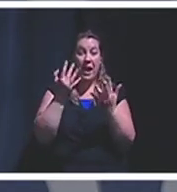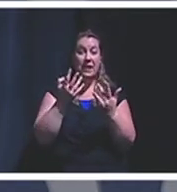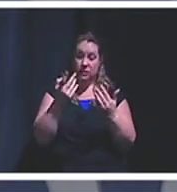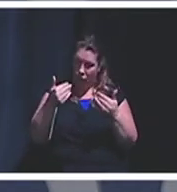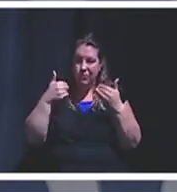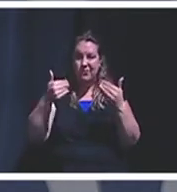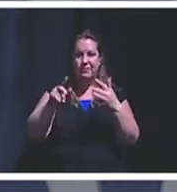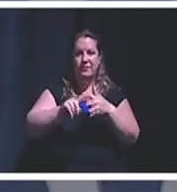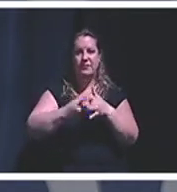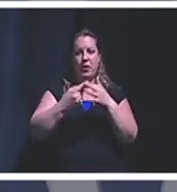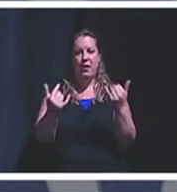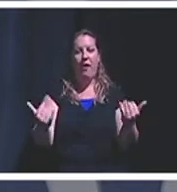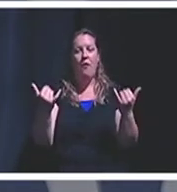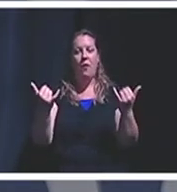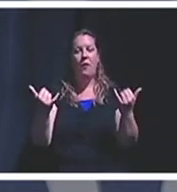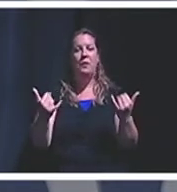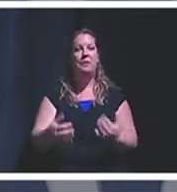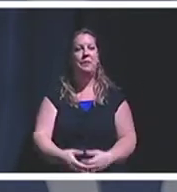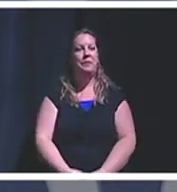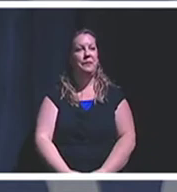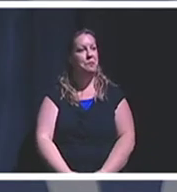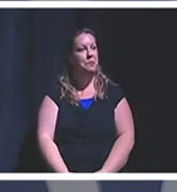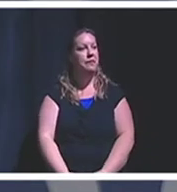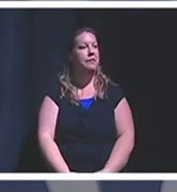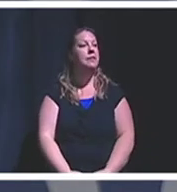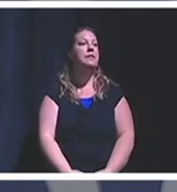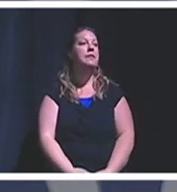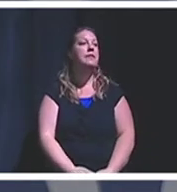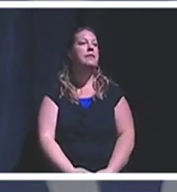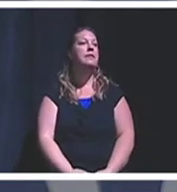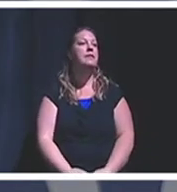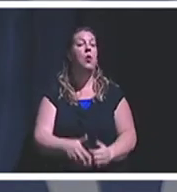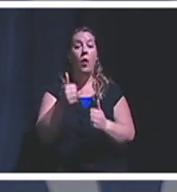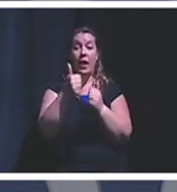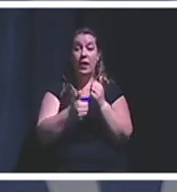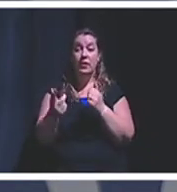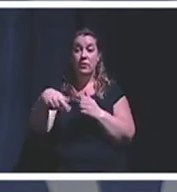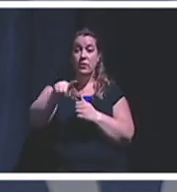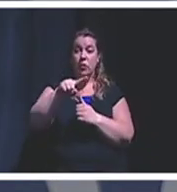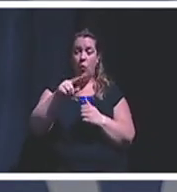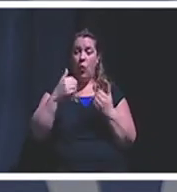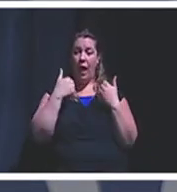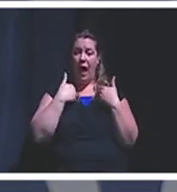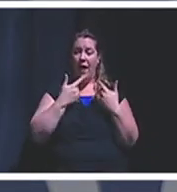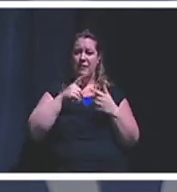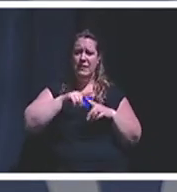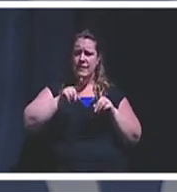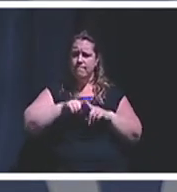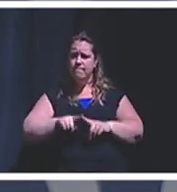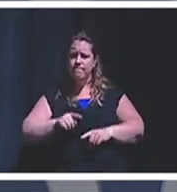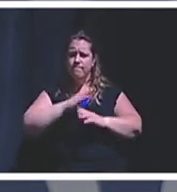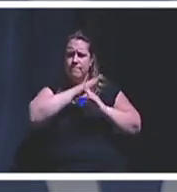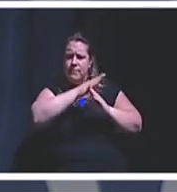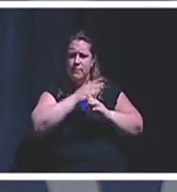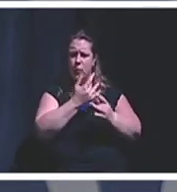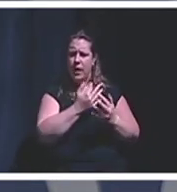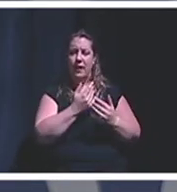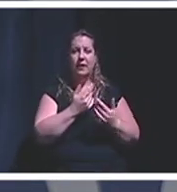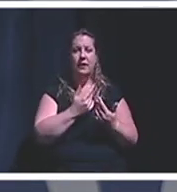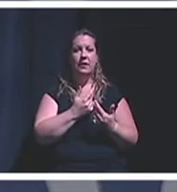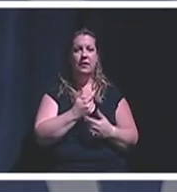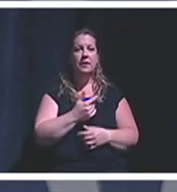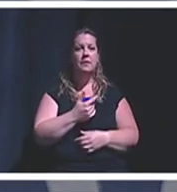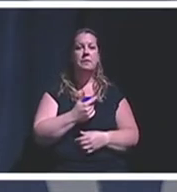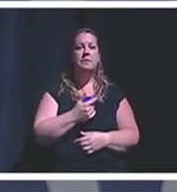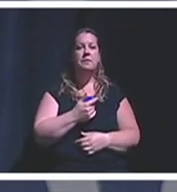way." Each of you have a different mountain waiting for you. Your mountain will represent